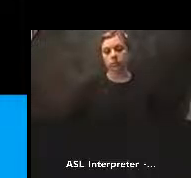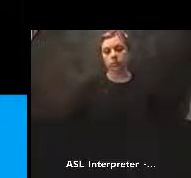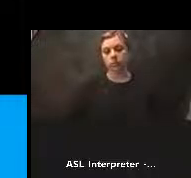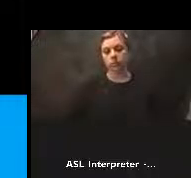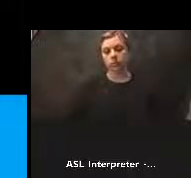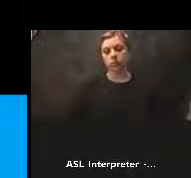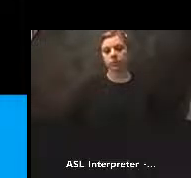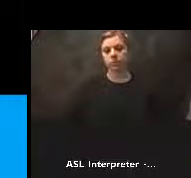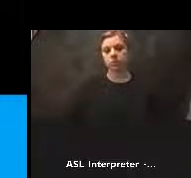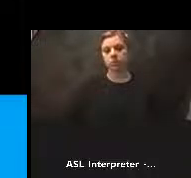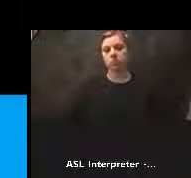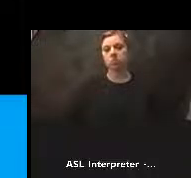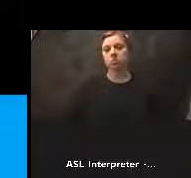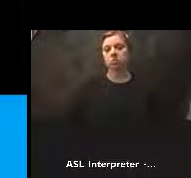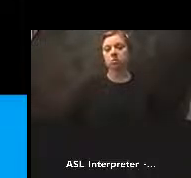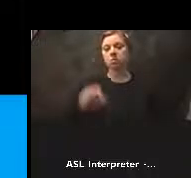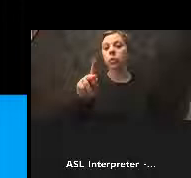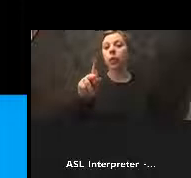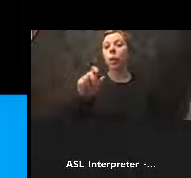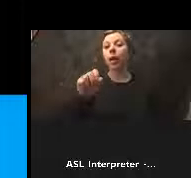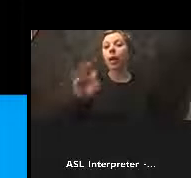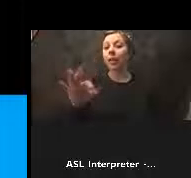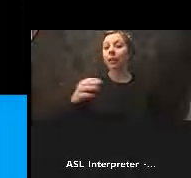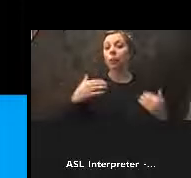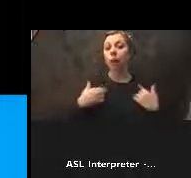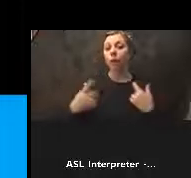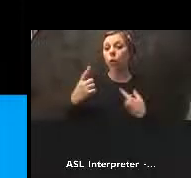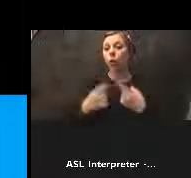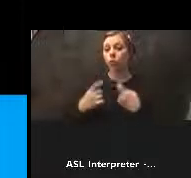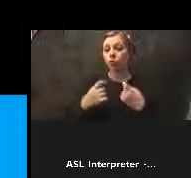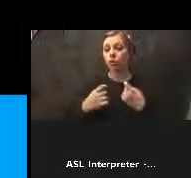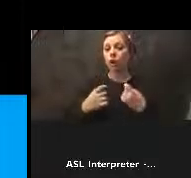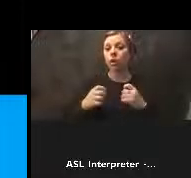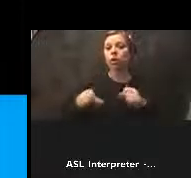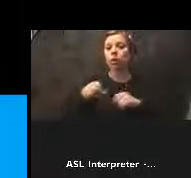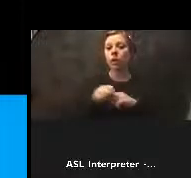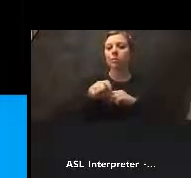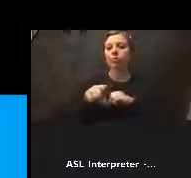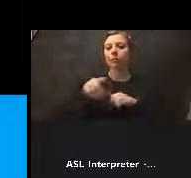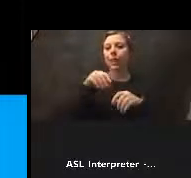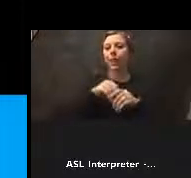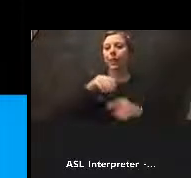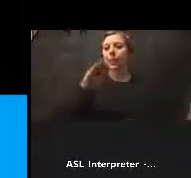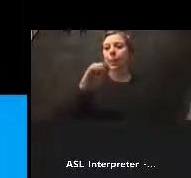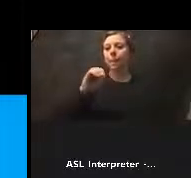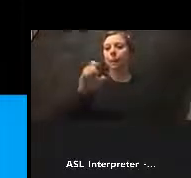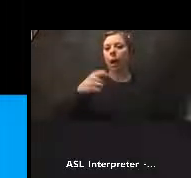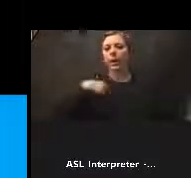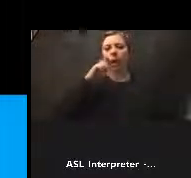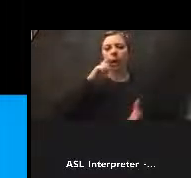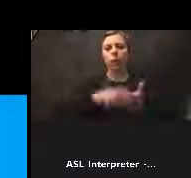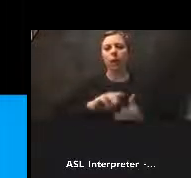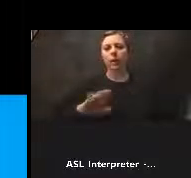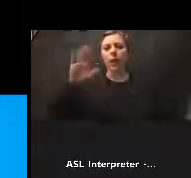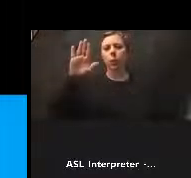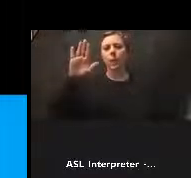Okay, Christine. So if you have a question, feel free to drop that in the box. I see that your hand is raised. But we are going to